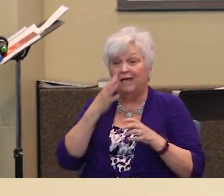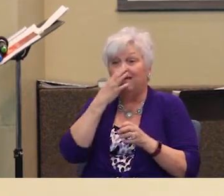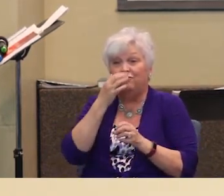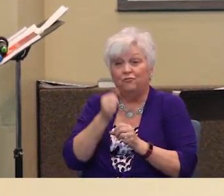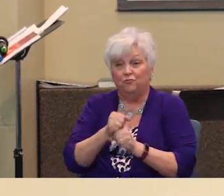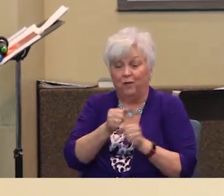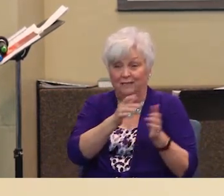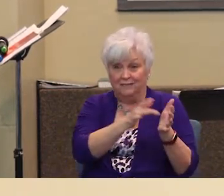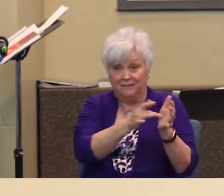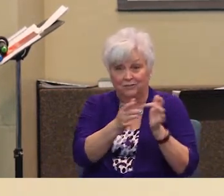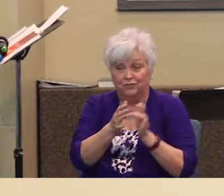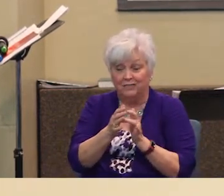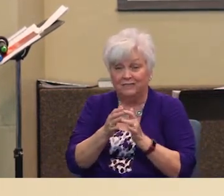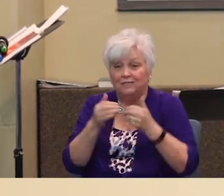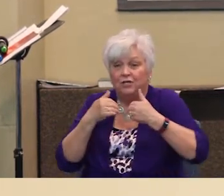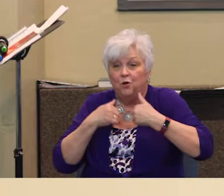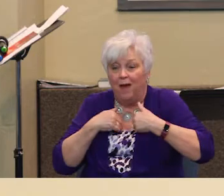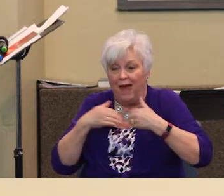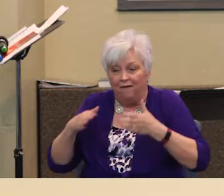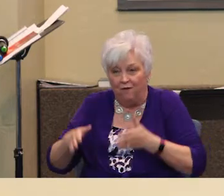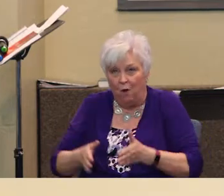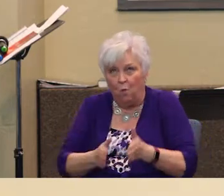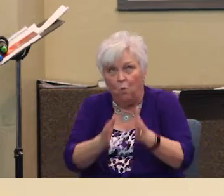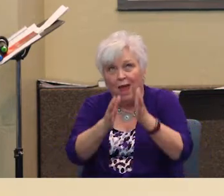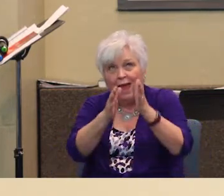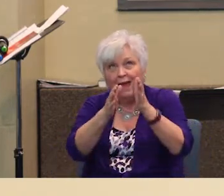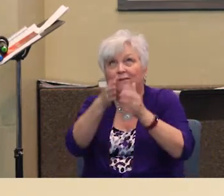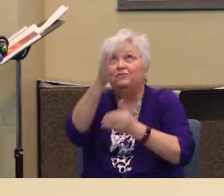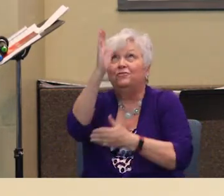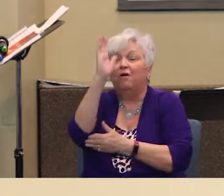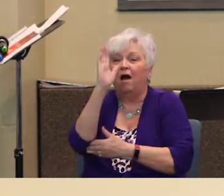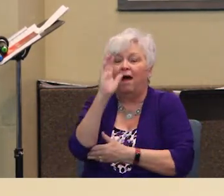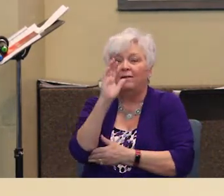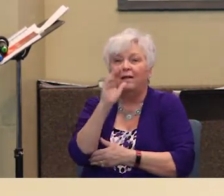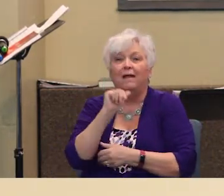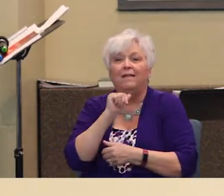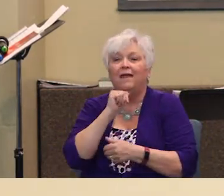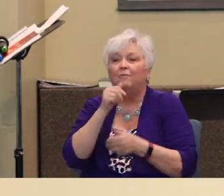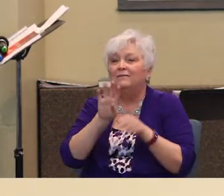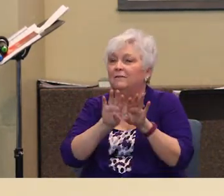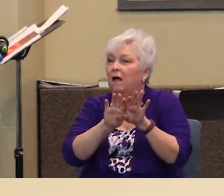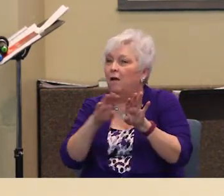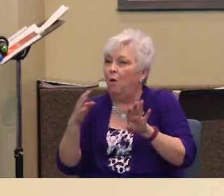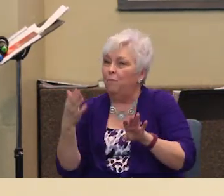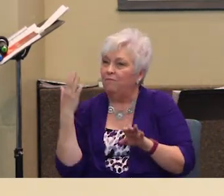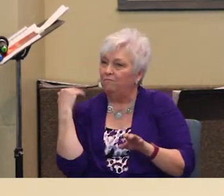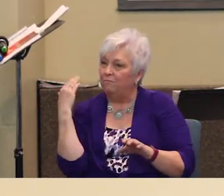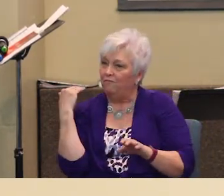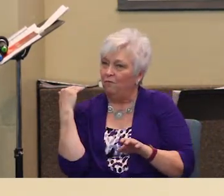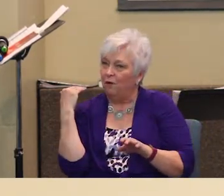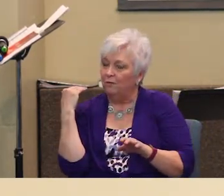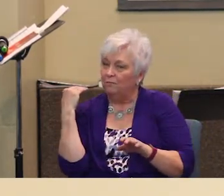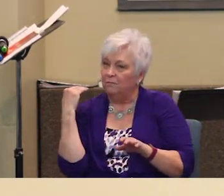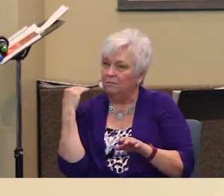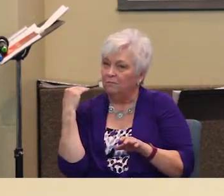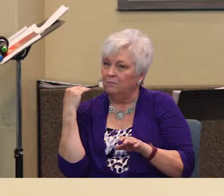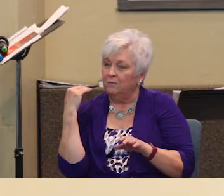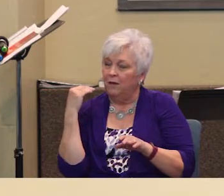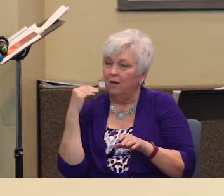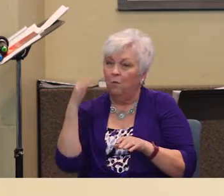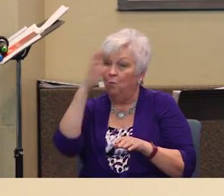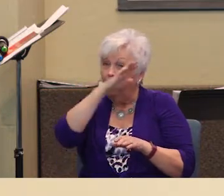in Jesus, then you have a way to God that was not open to you before. See,